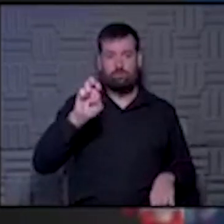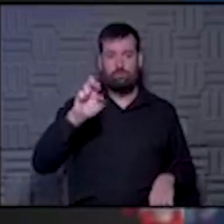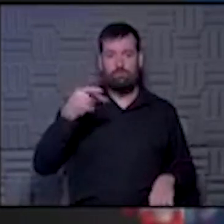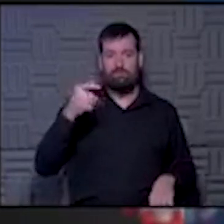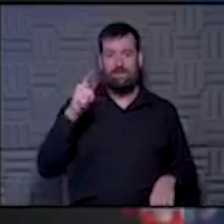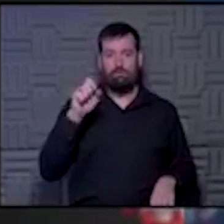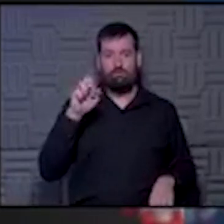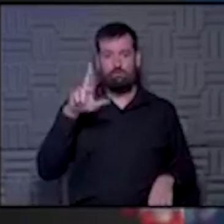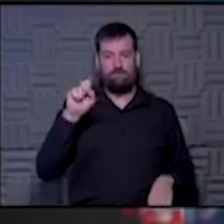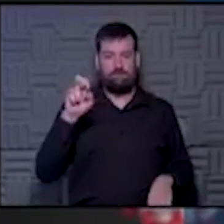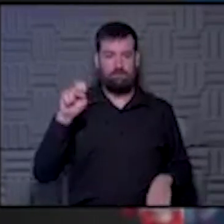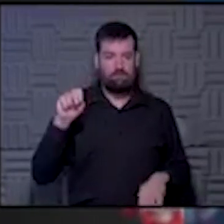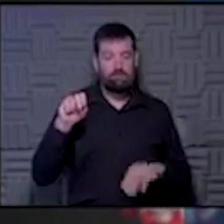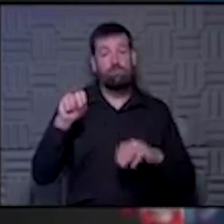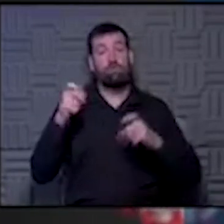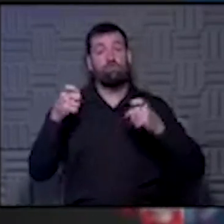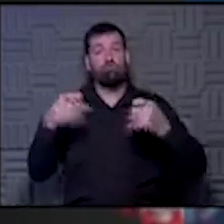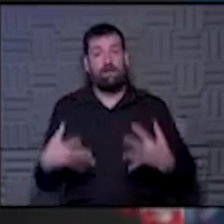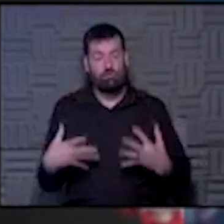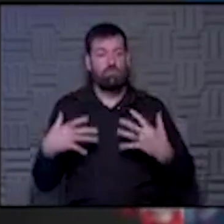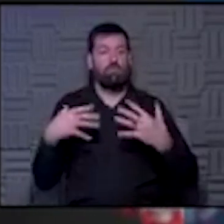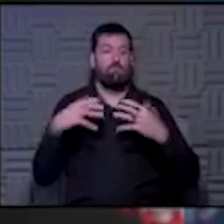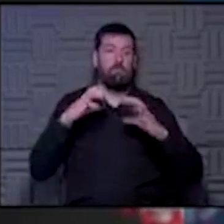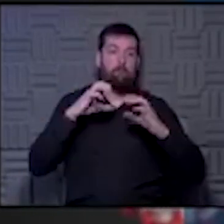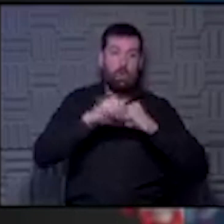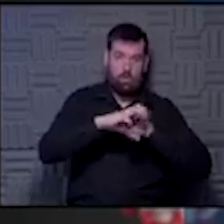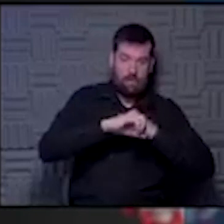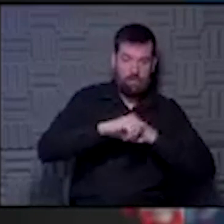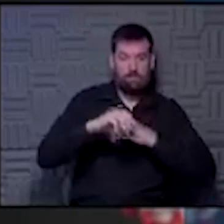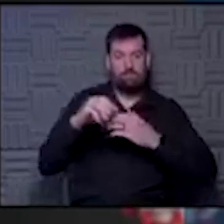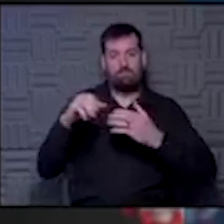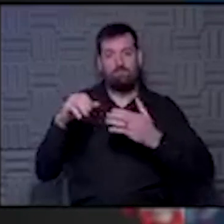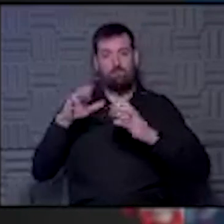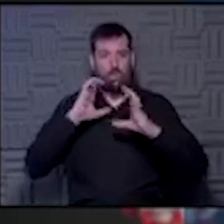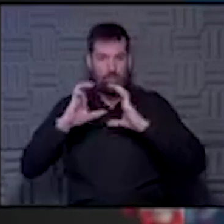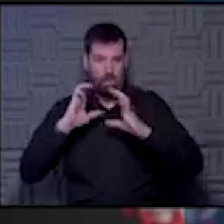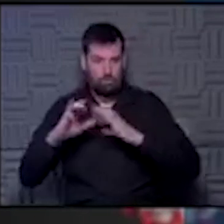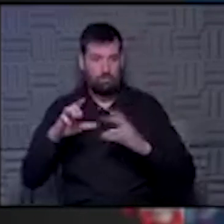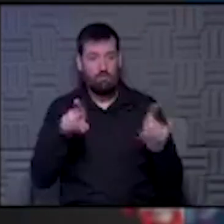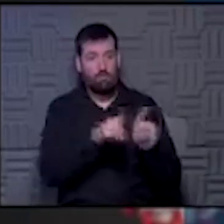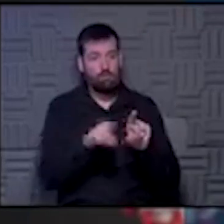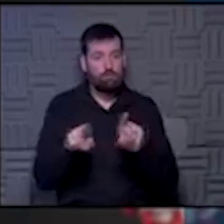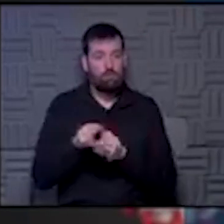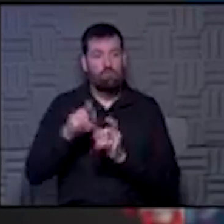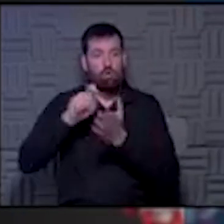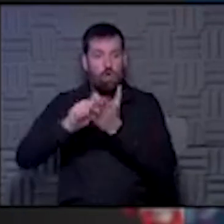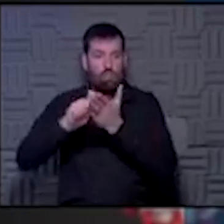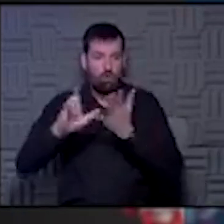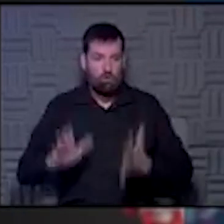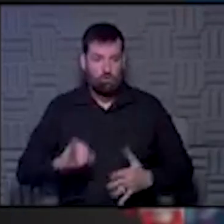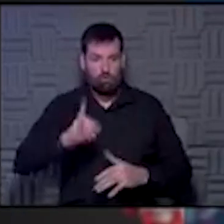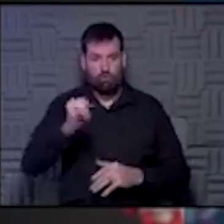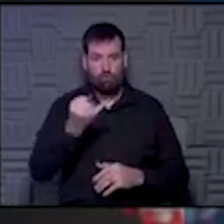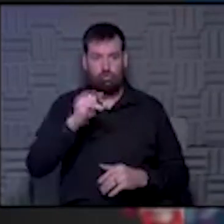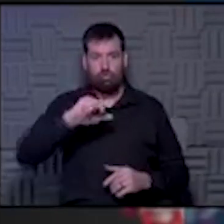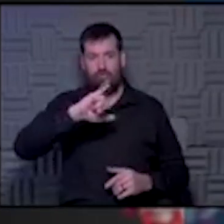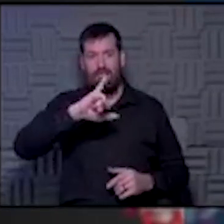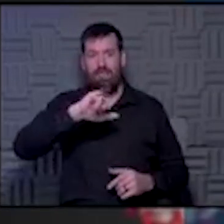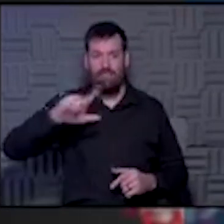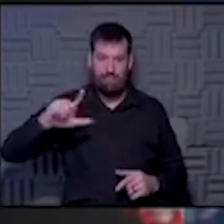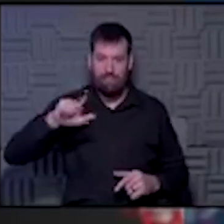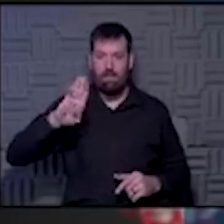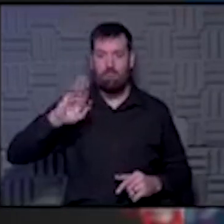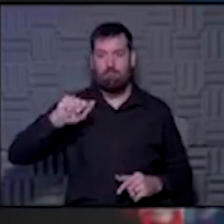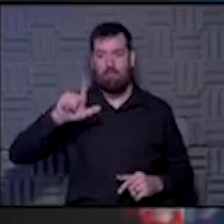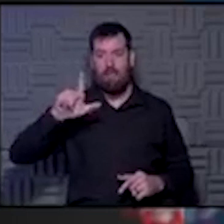Marketing and Communications at City Market, and the author, Jill Balu, will join us to share how the book came about, how